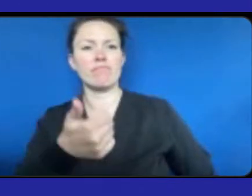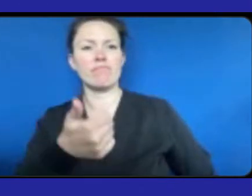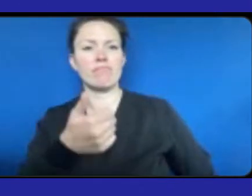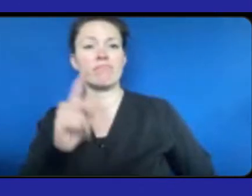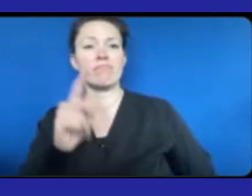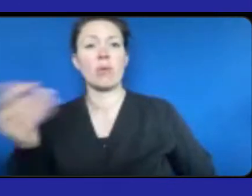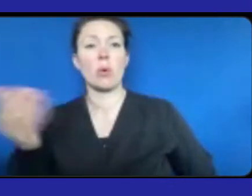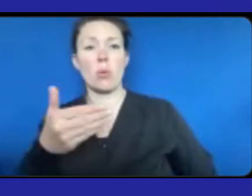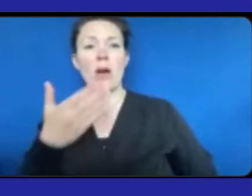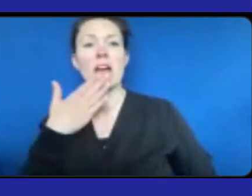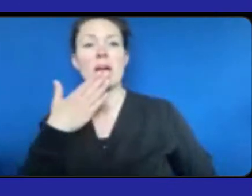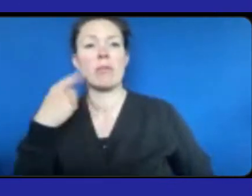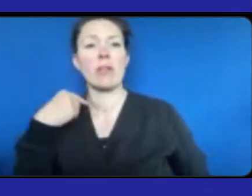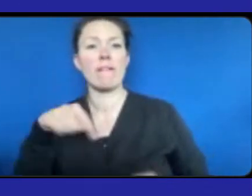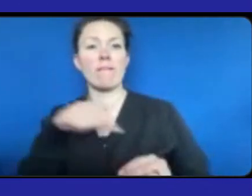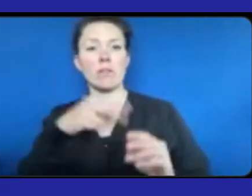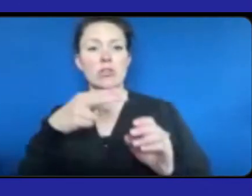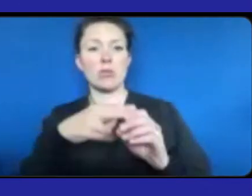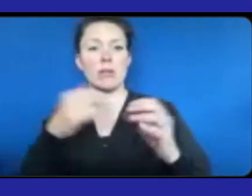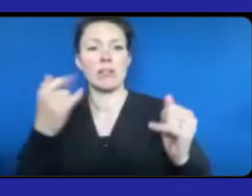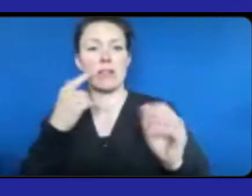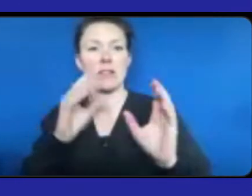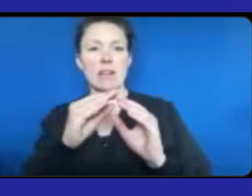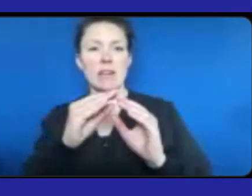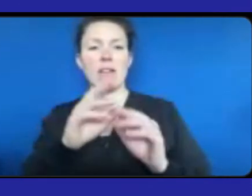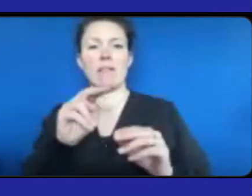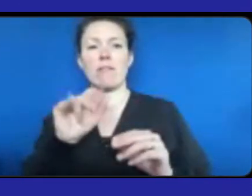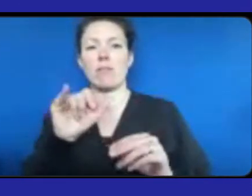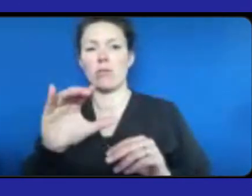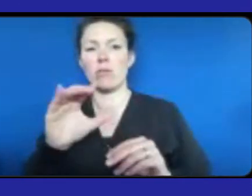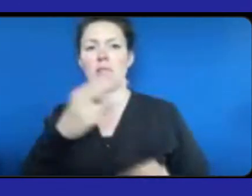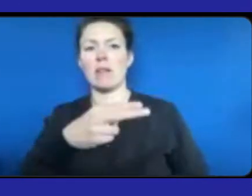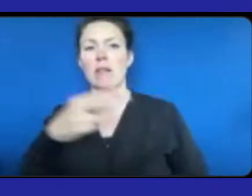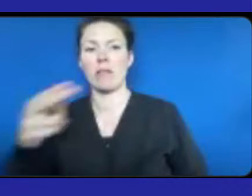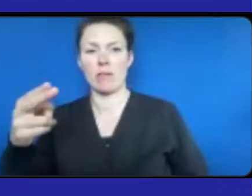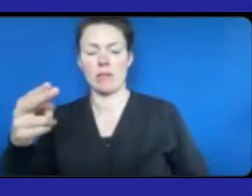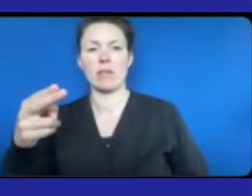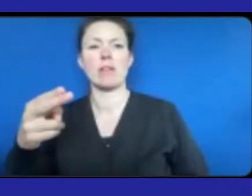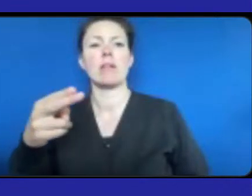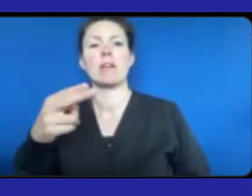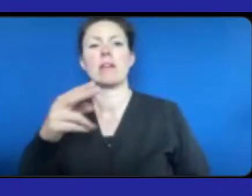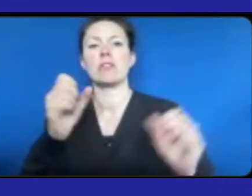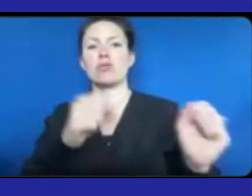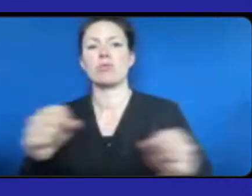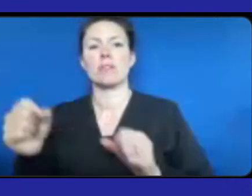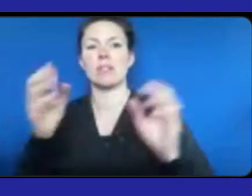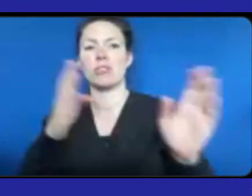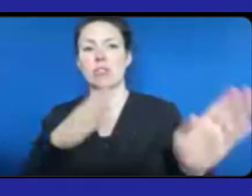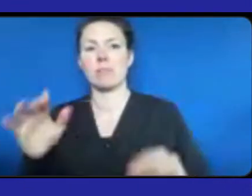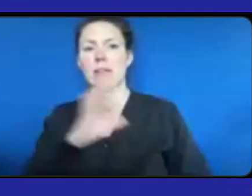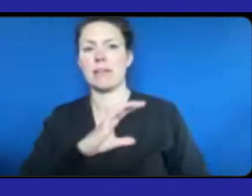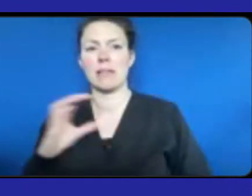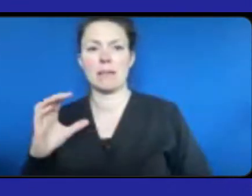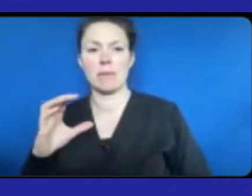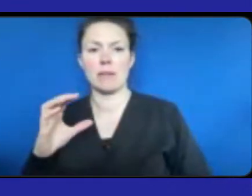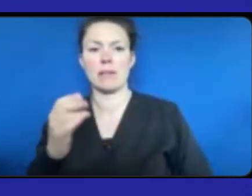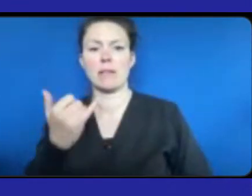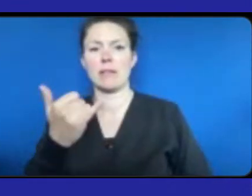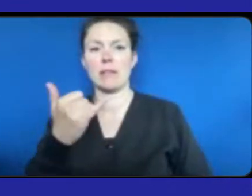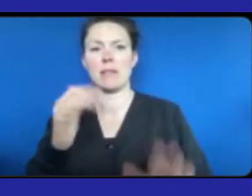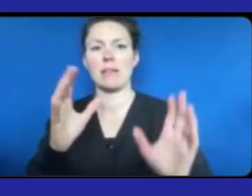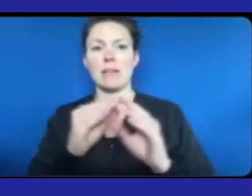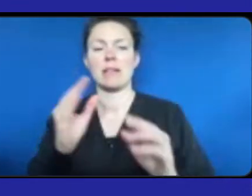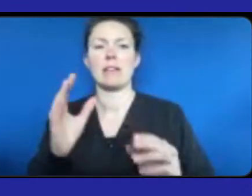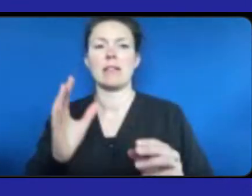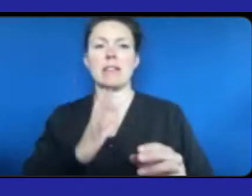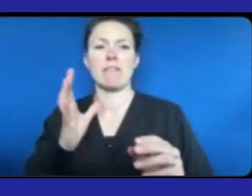Good. Welcome and thank you for joining us today for the meeting of the New York City Health and Hospitals Strategic Planning Committee. Today's meeting is